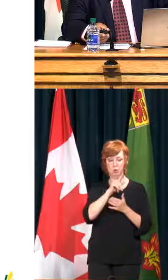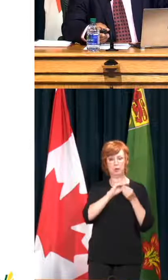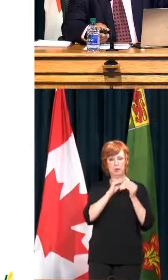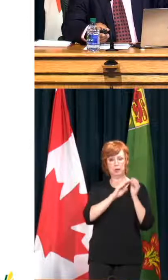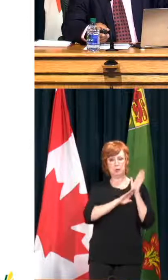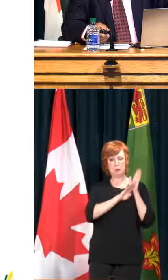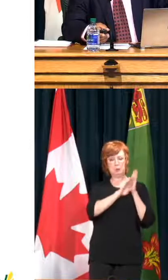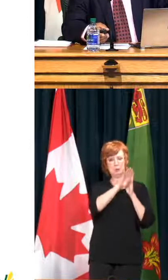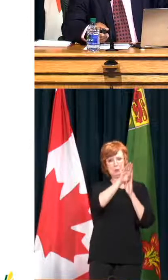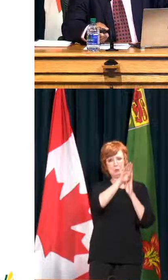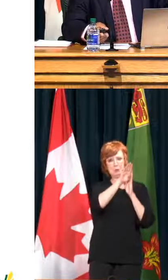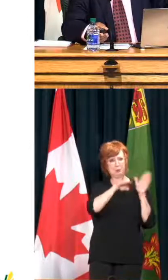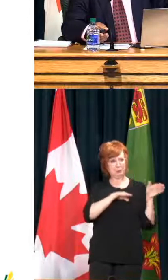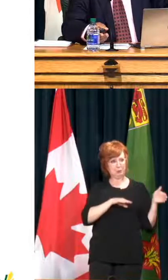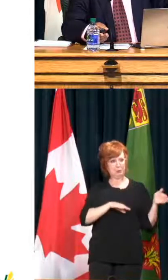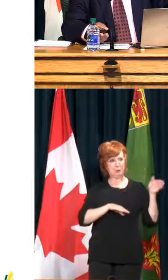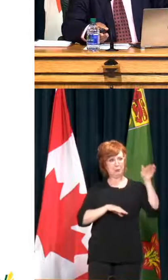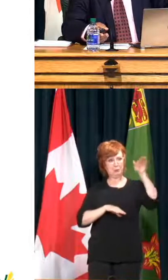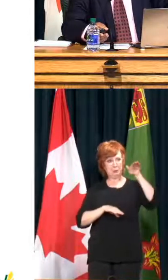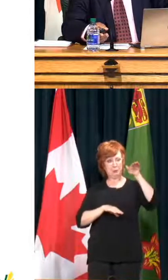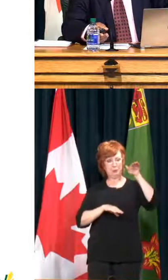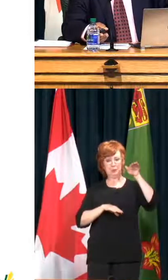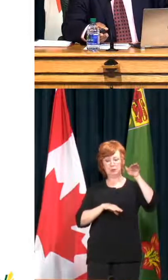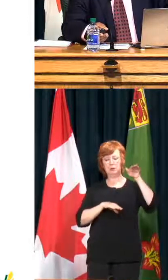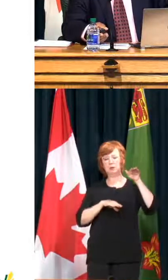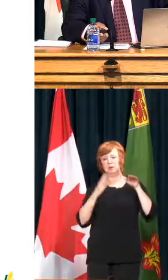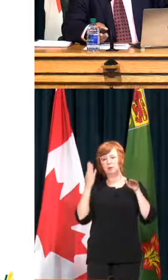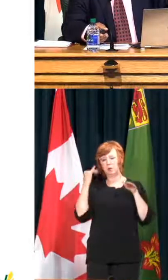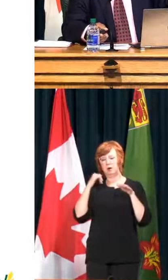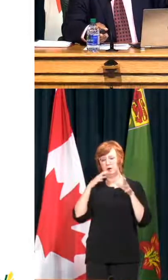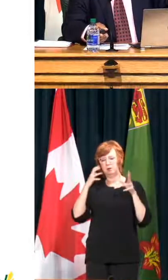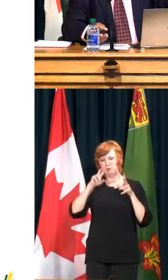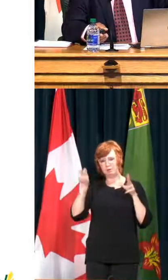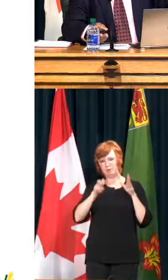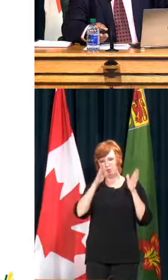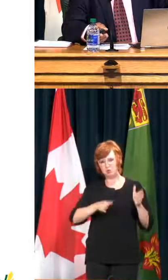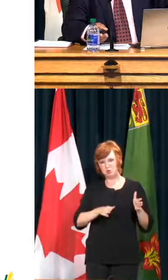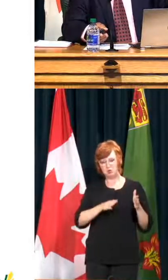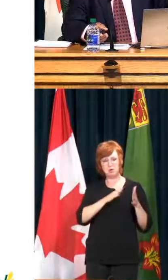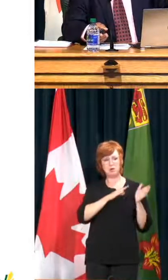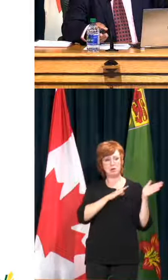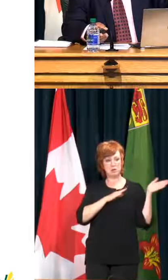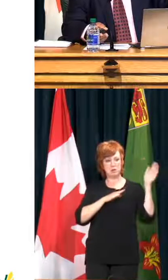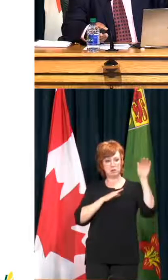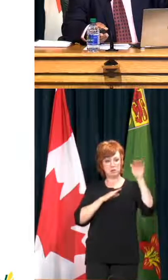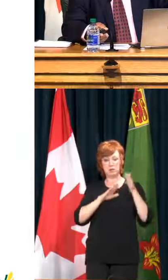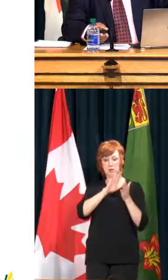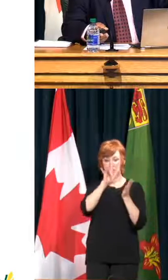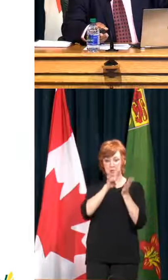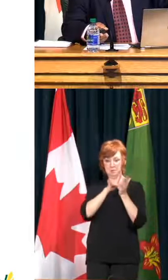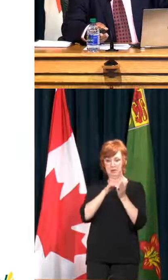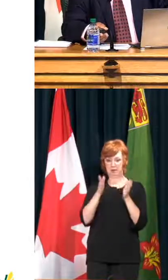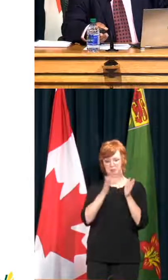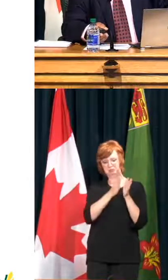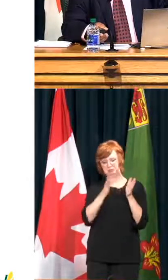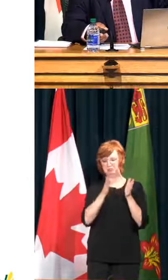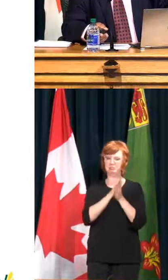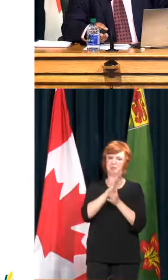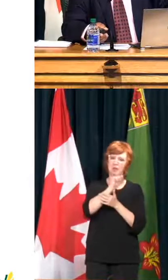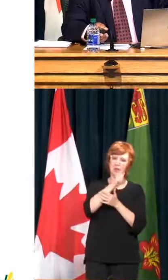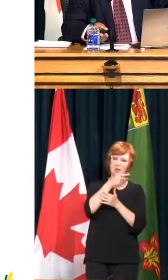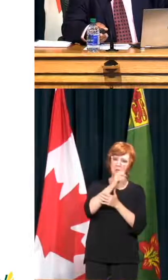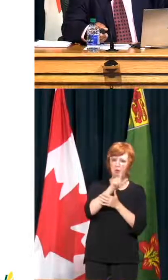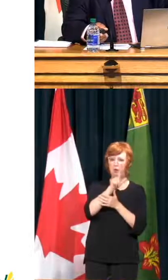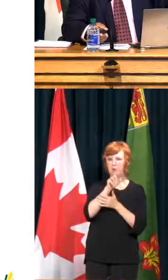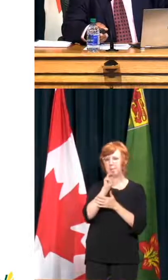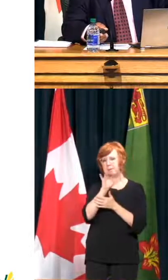transmission mainly due to international travel. Then the middle peak, April, May, we had a few intense